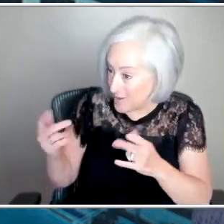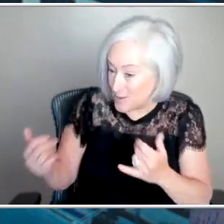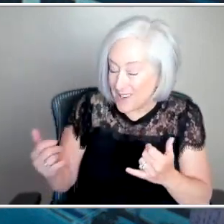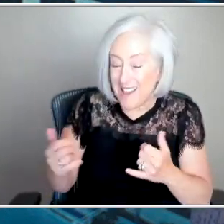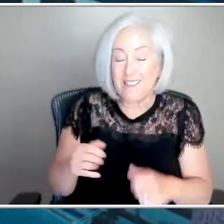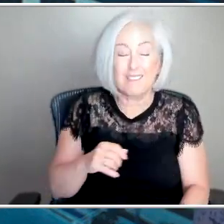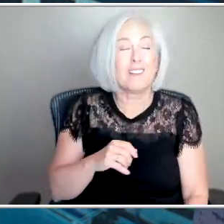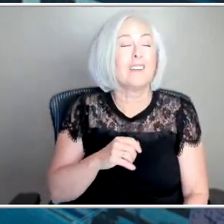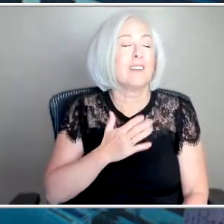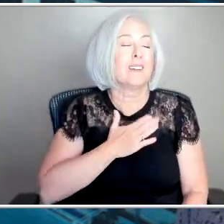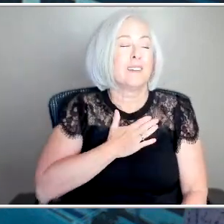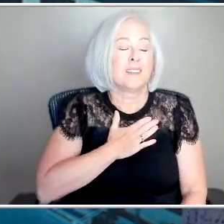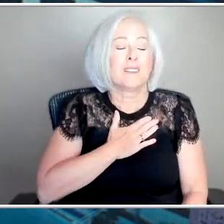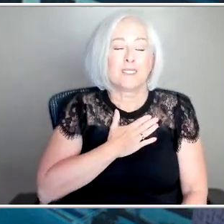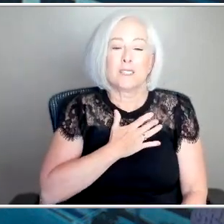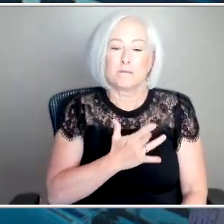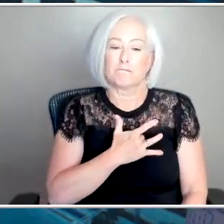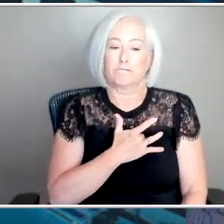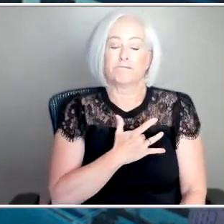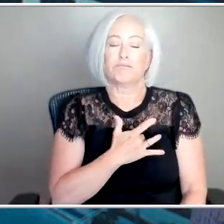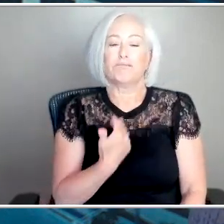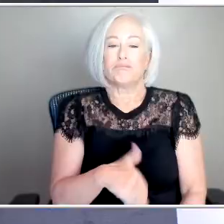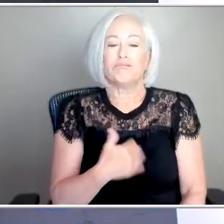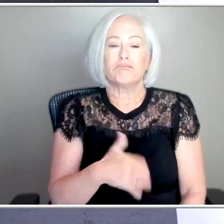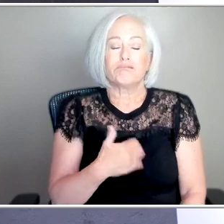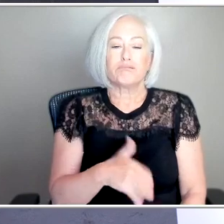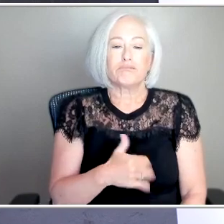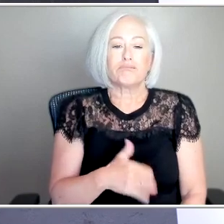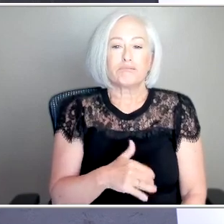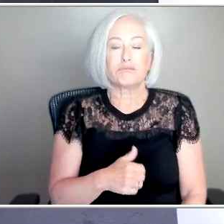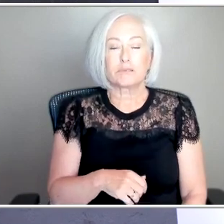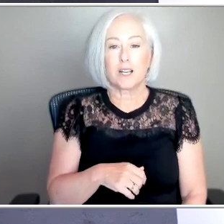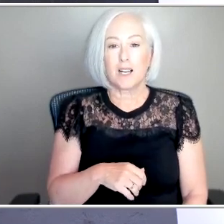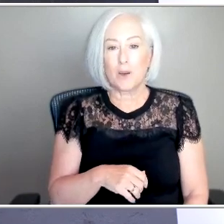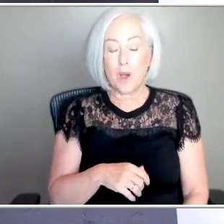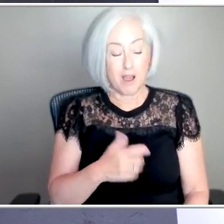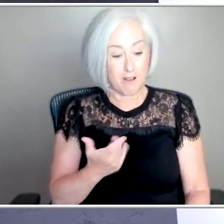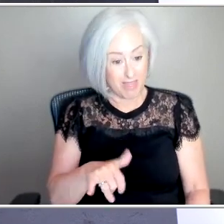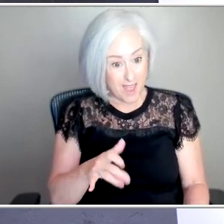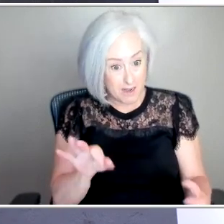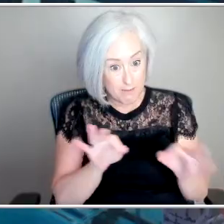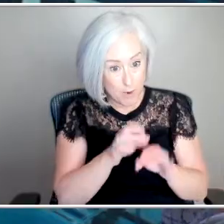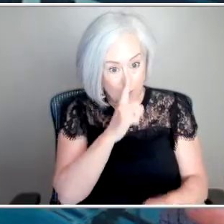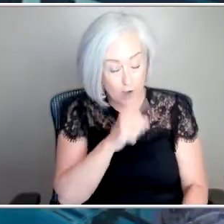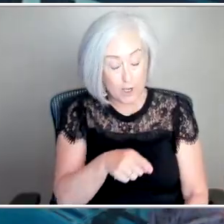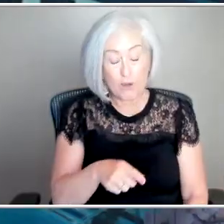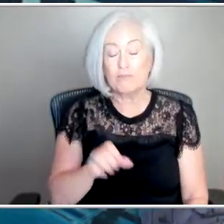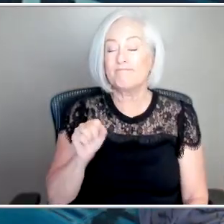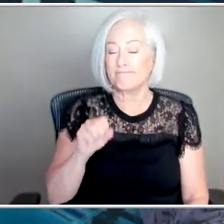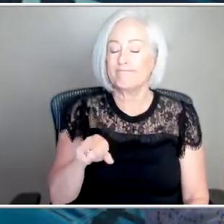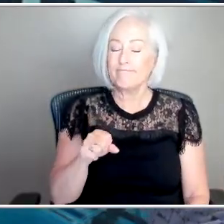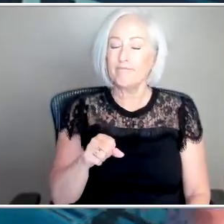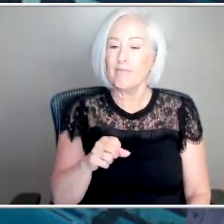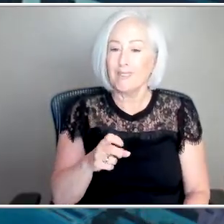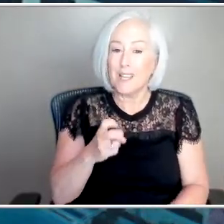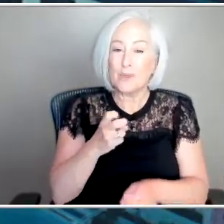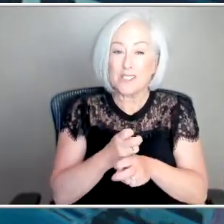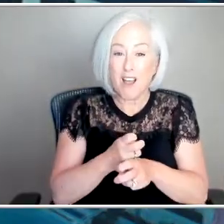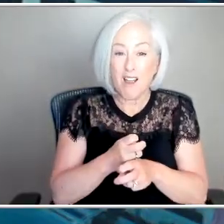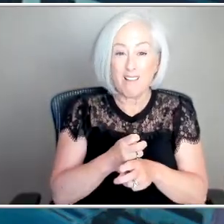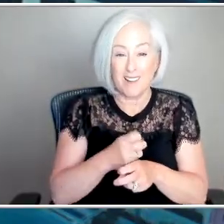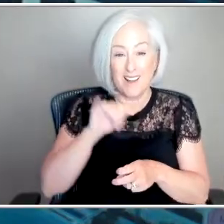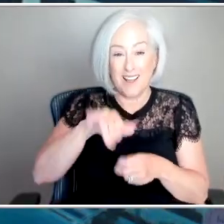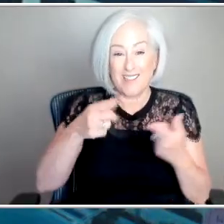is really hard, that. How important was that for you? It was really hard because it was at a time of COVID also, so my